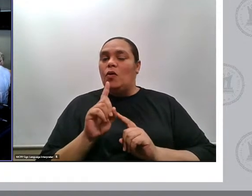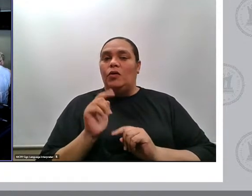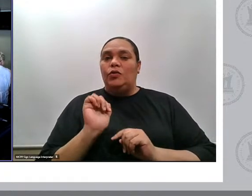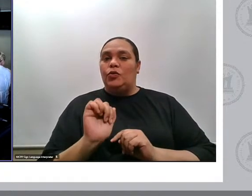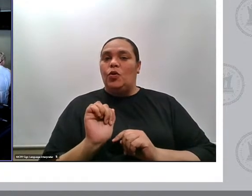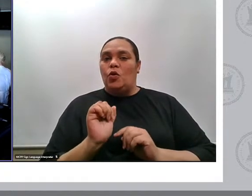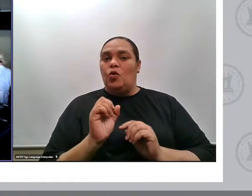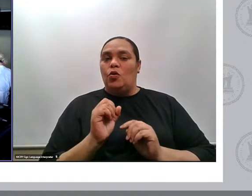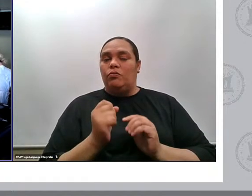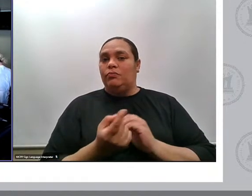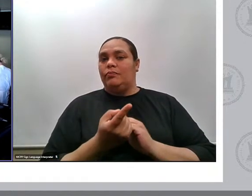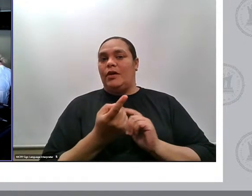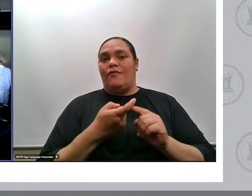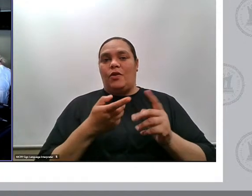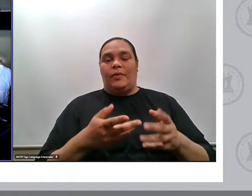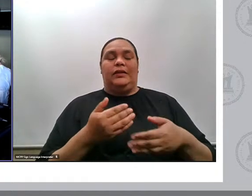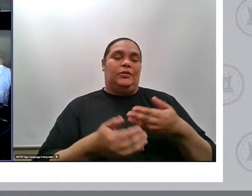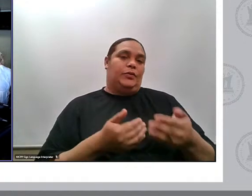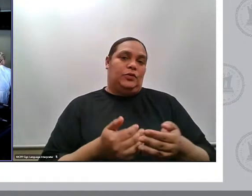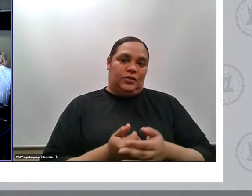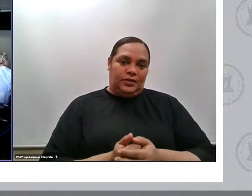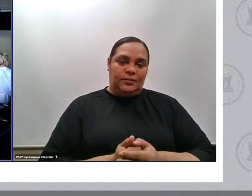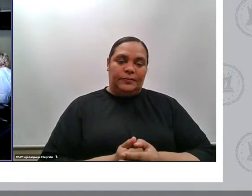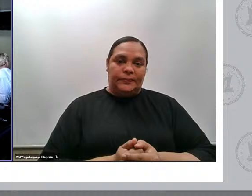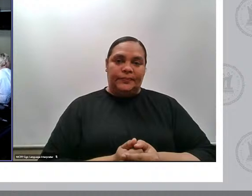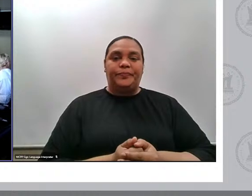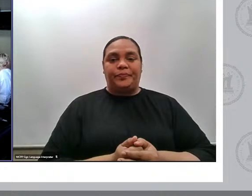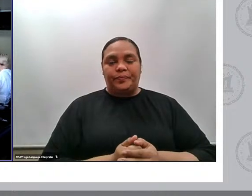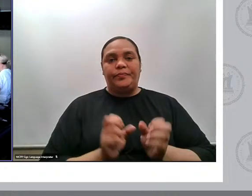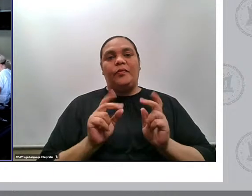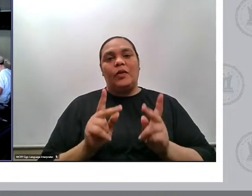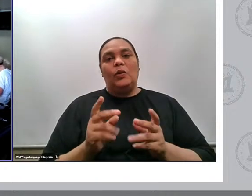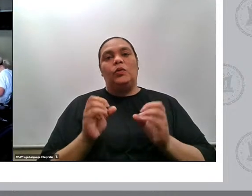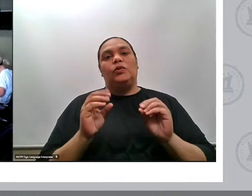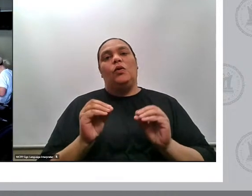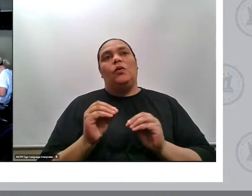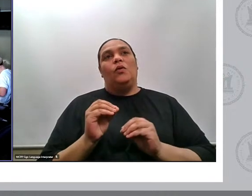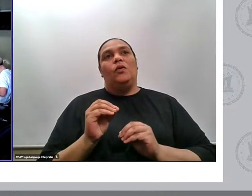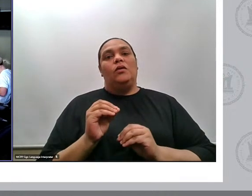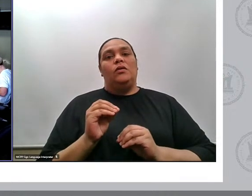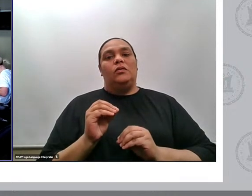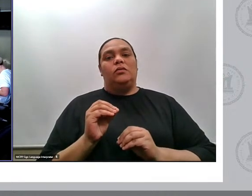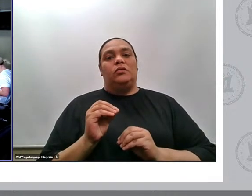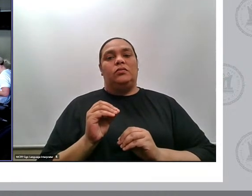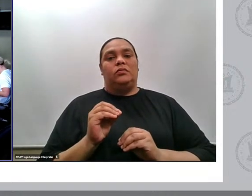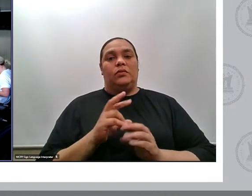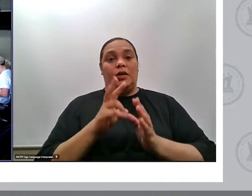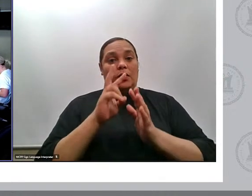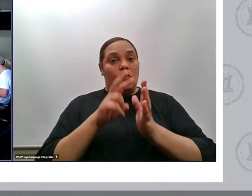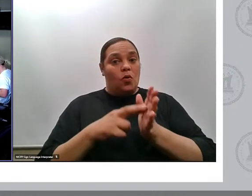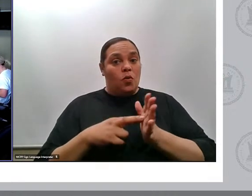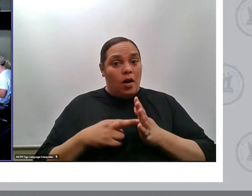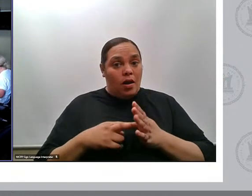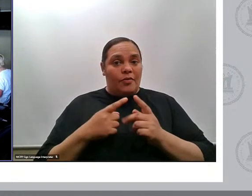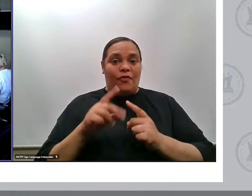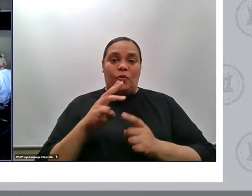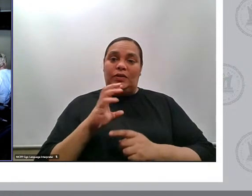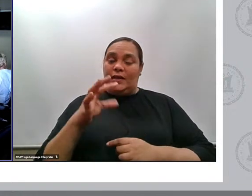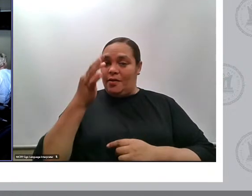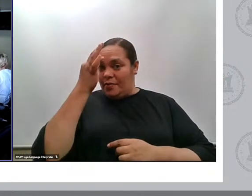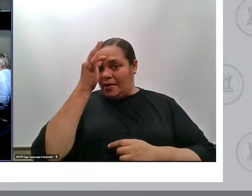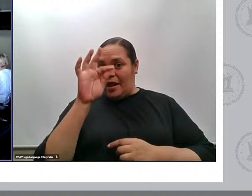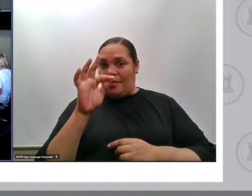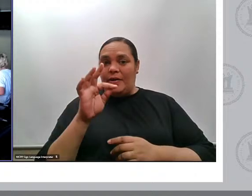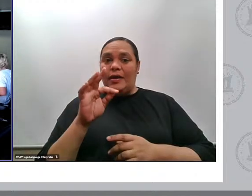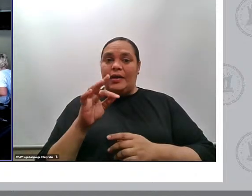transpired for this particular process. Okay. The requirements in terms of the Western Cape Gambling and